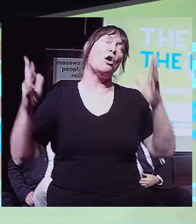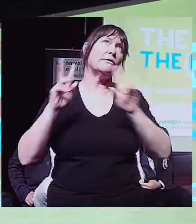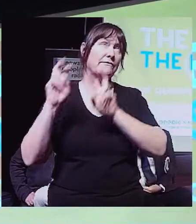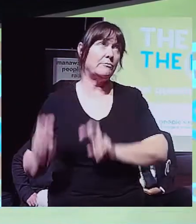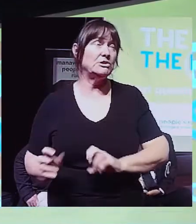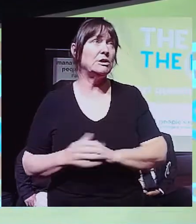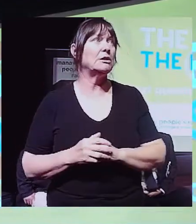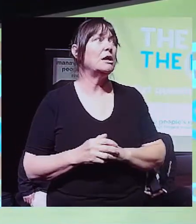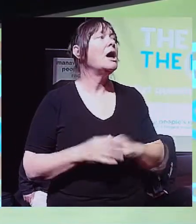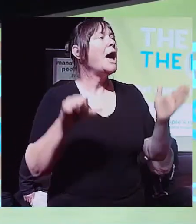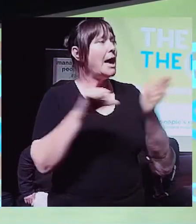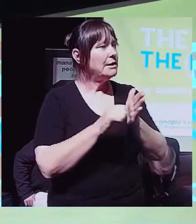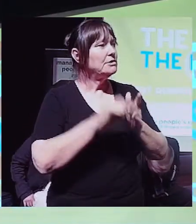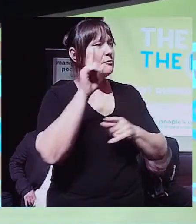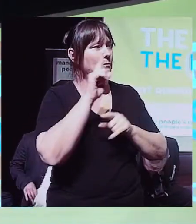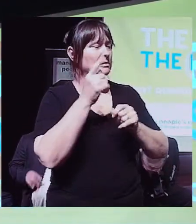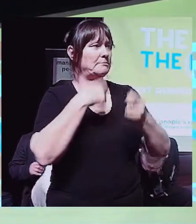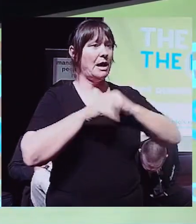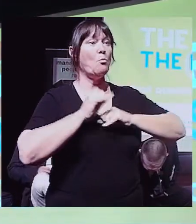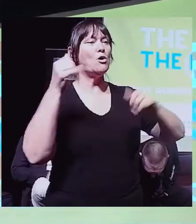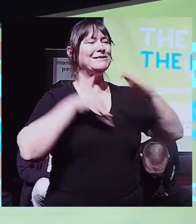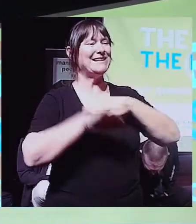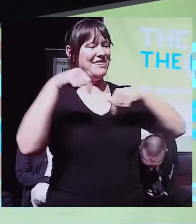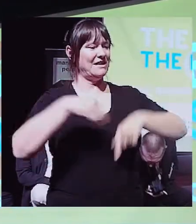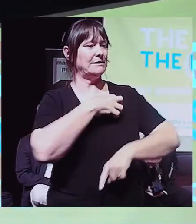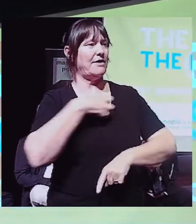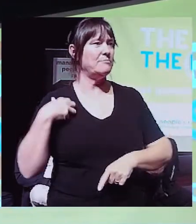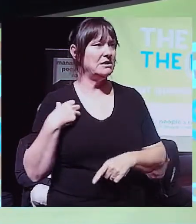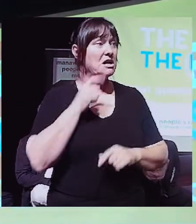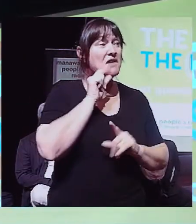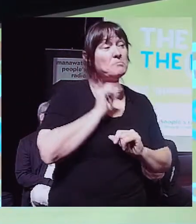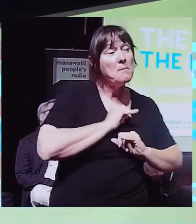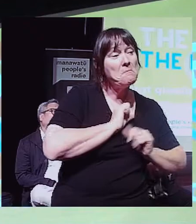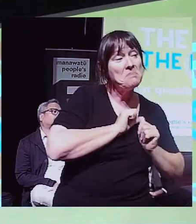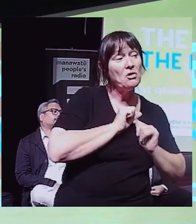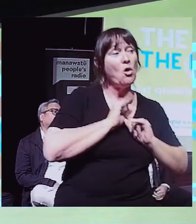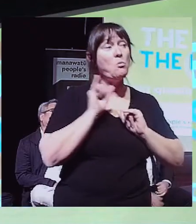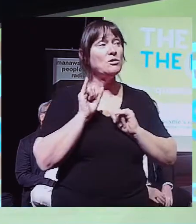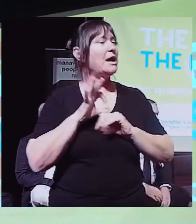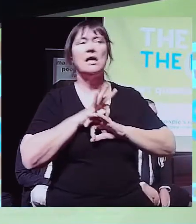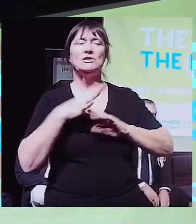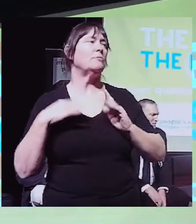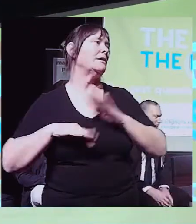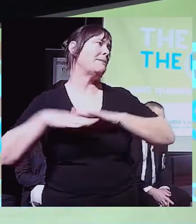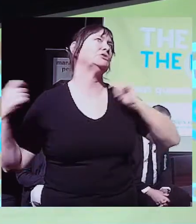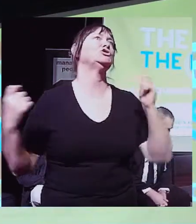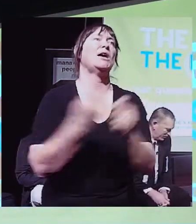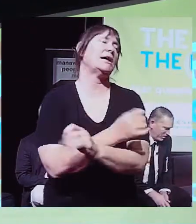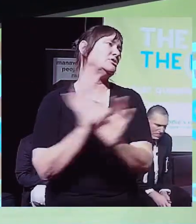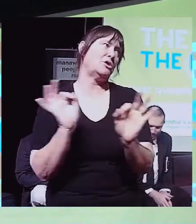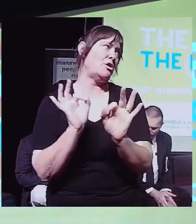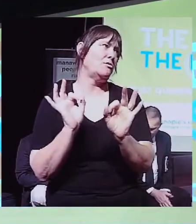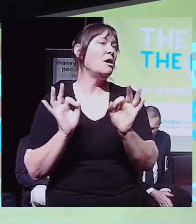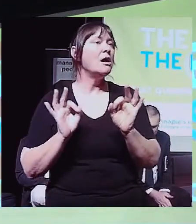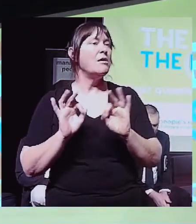material hardship has got worse under this government, and whether it's got a little bit better or a little bit worse, it has certainly not been the transformational change and the end to child poverty